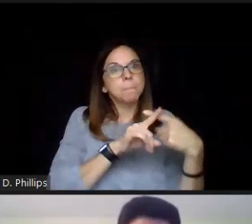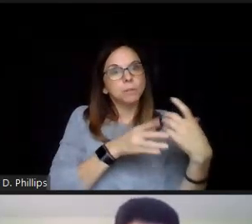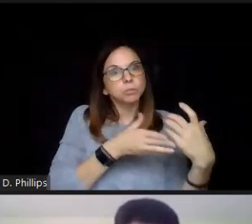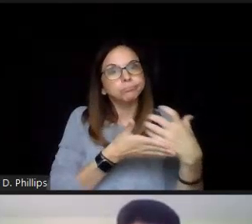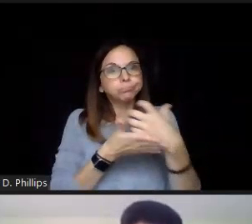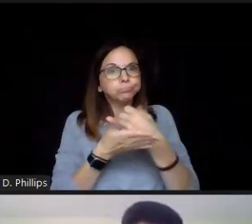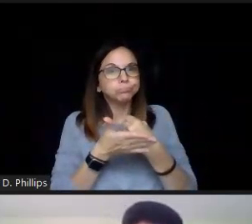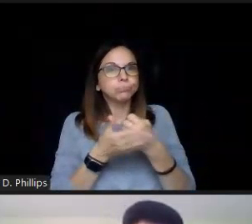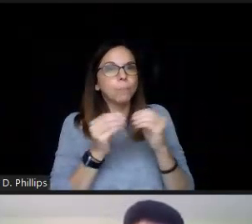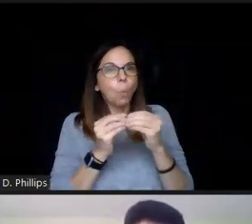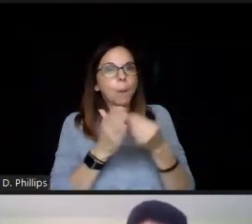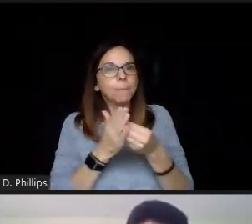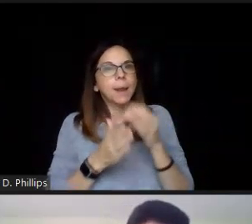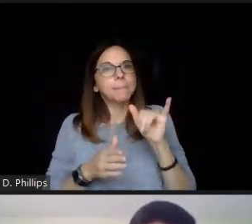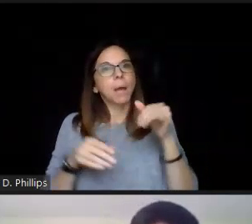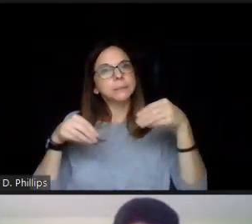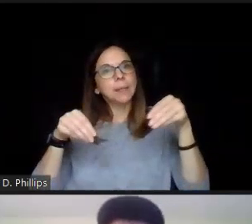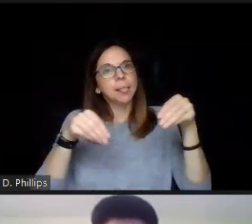by selling more.